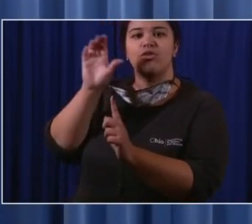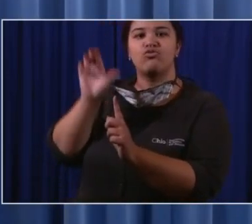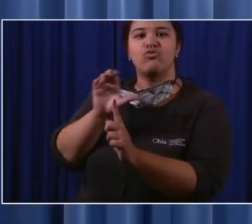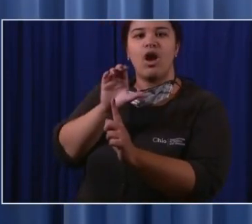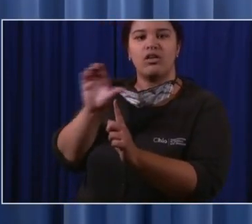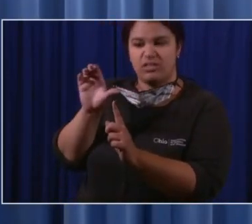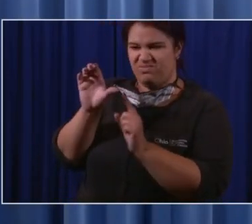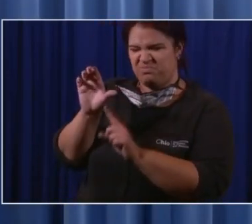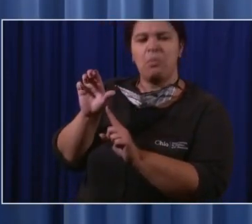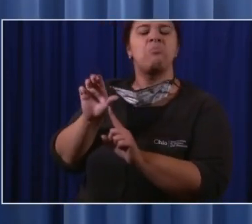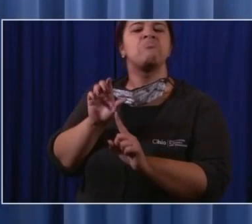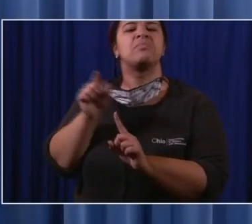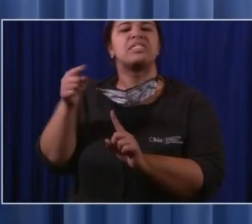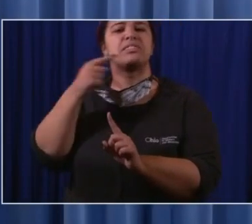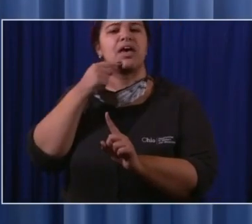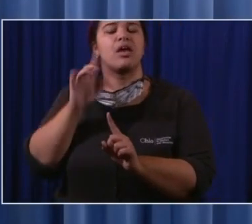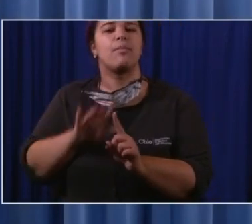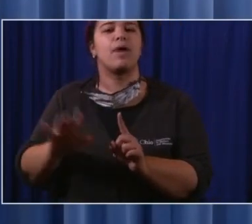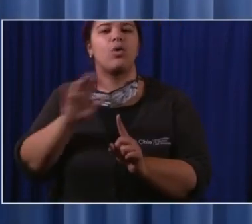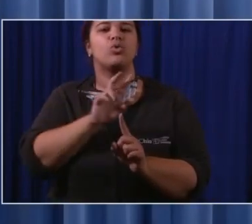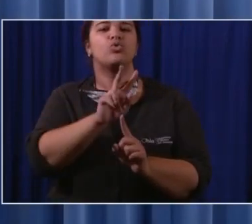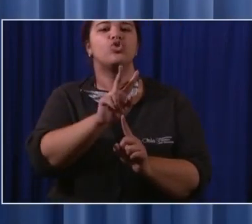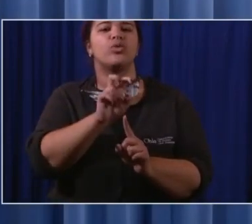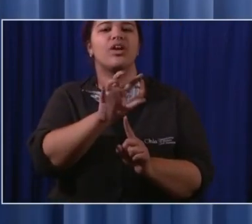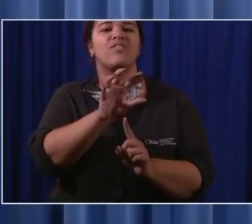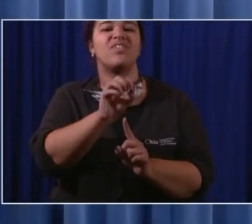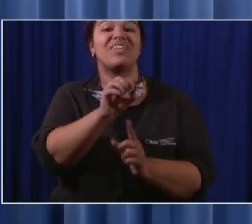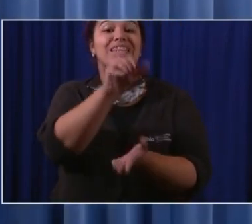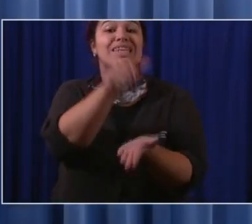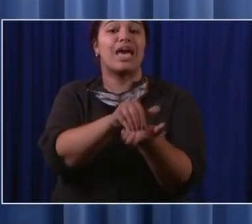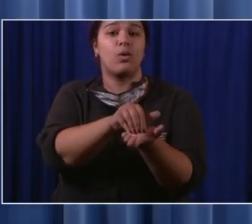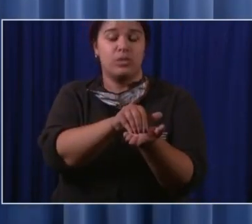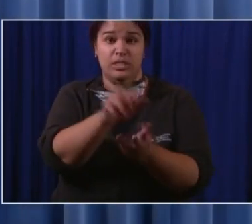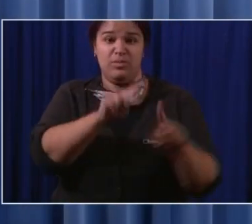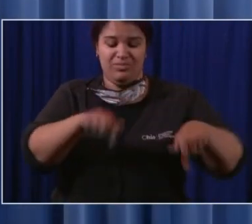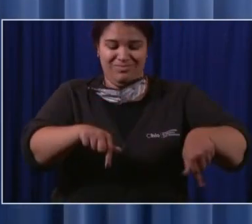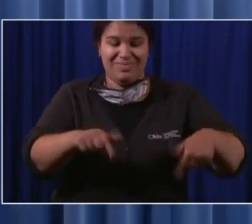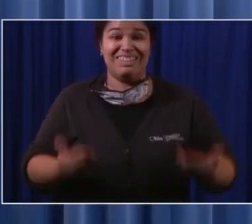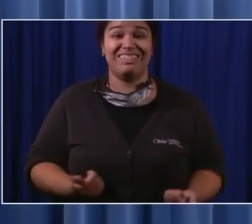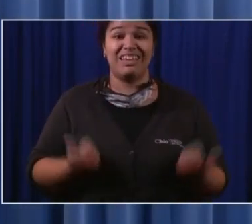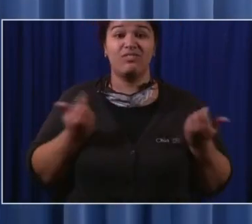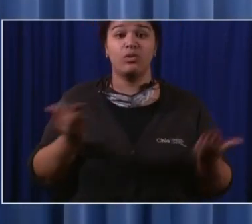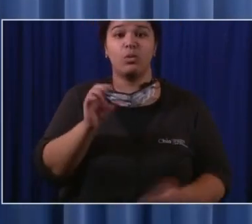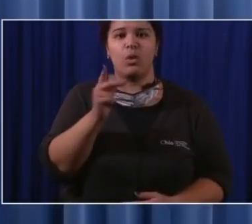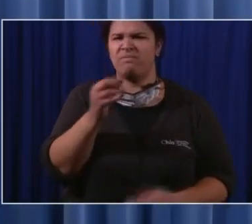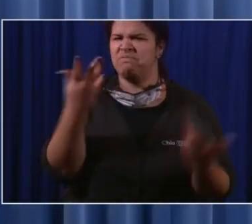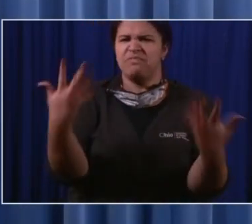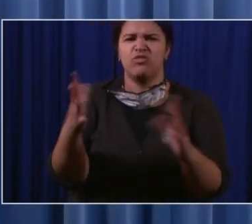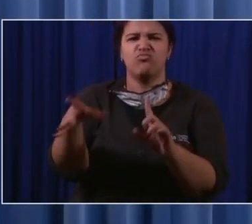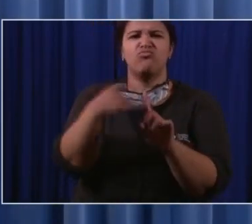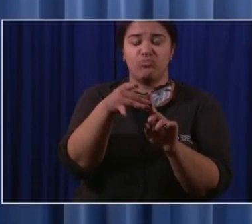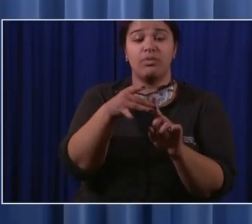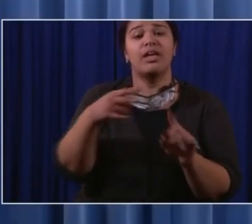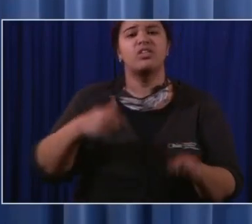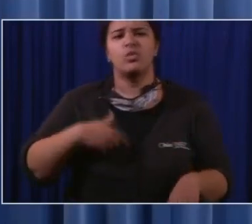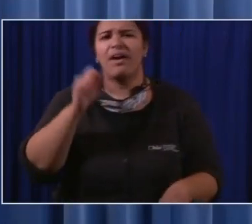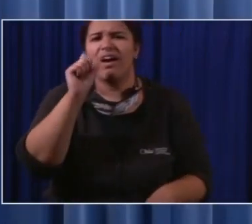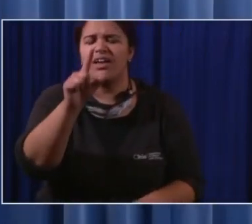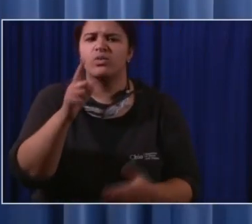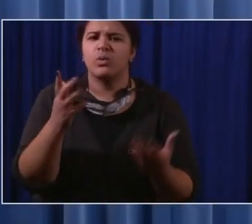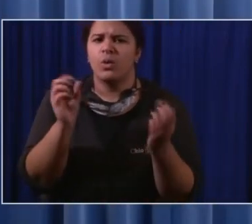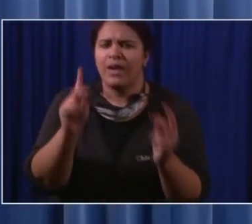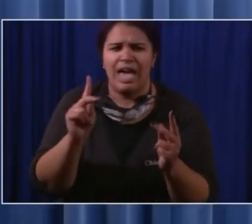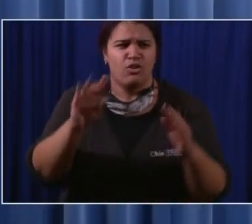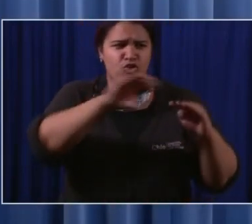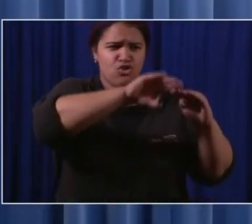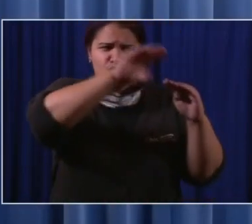than 250,000 Ohioans have already had COVID-19. I raised the question about our original goal to flatten the curve and preserve hospital